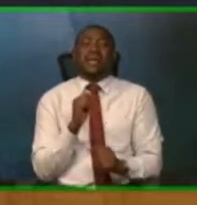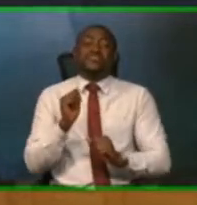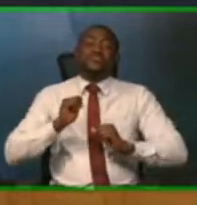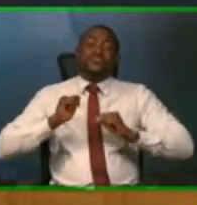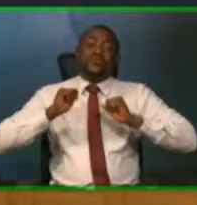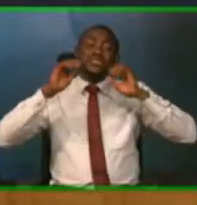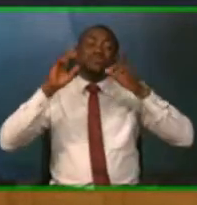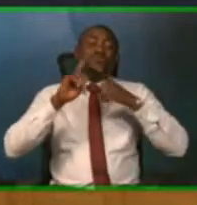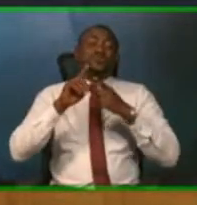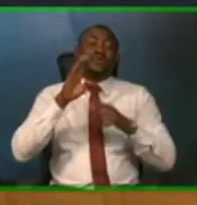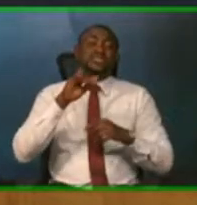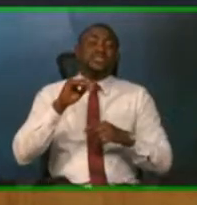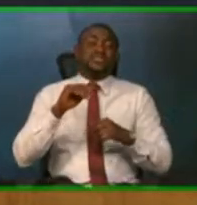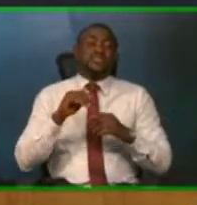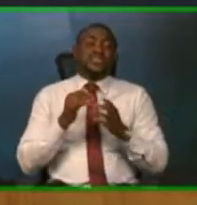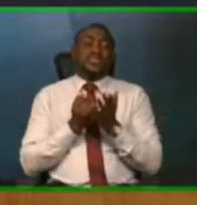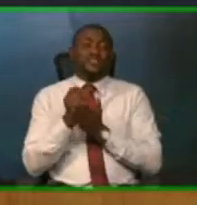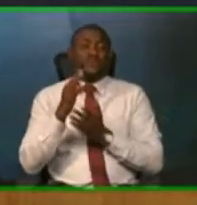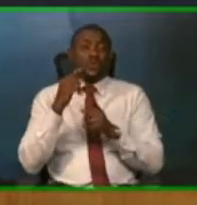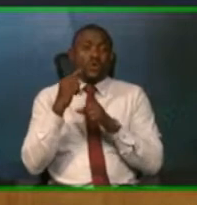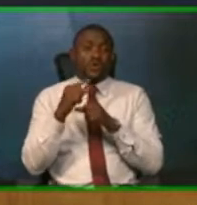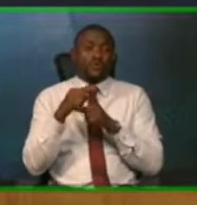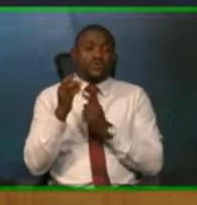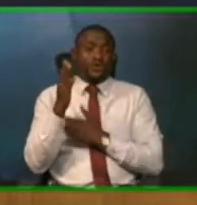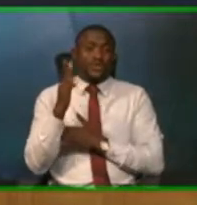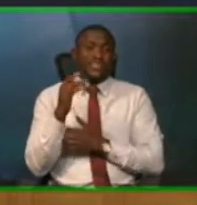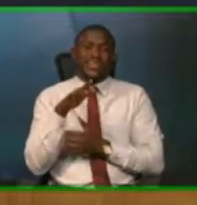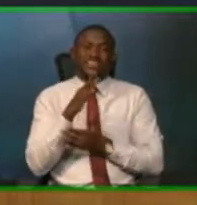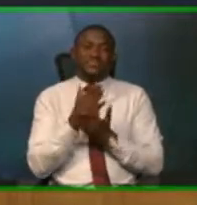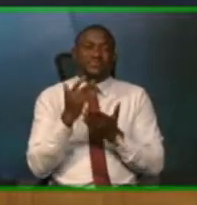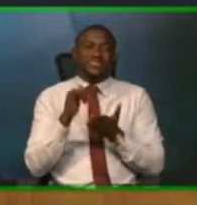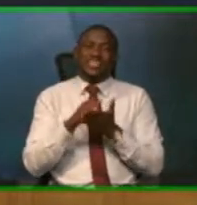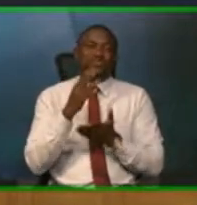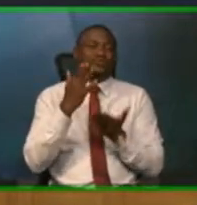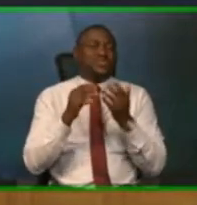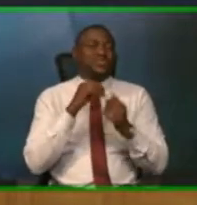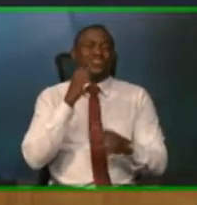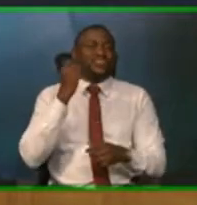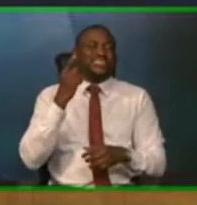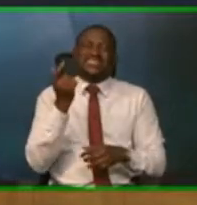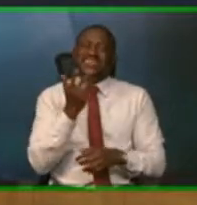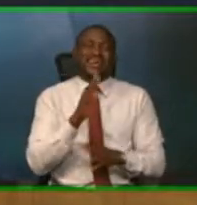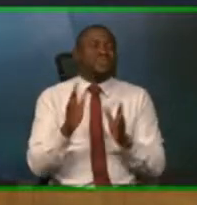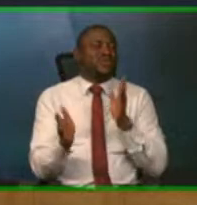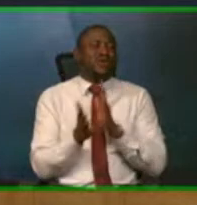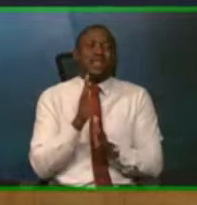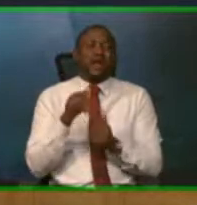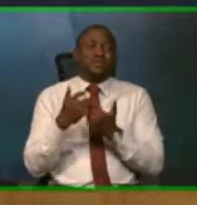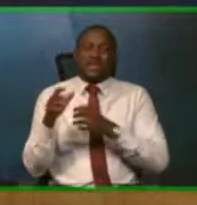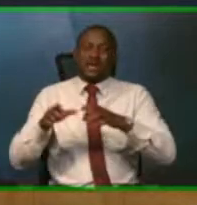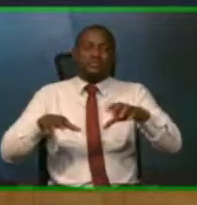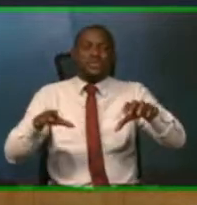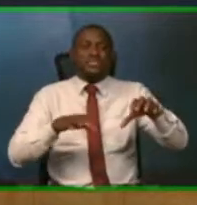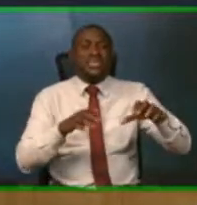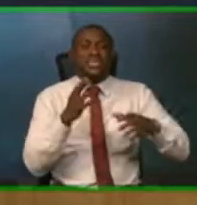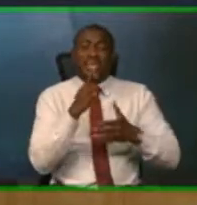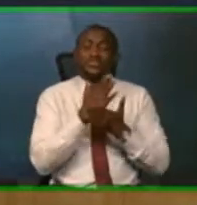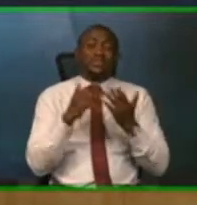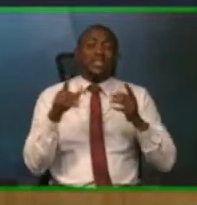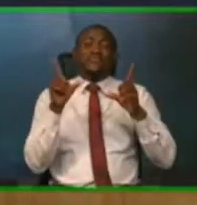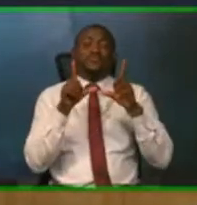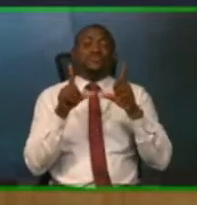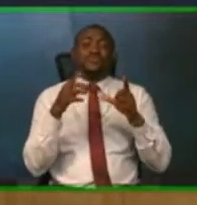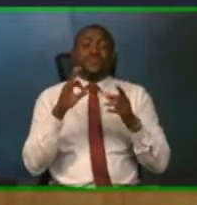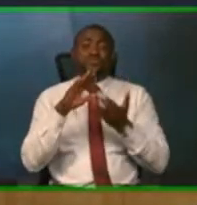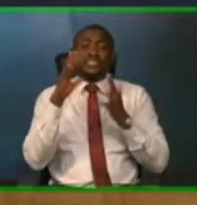submit to you by the integrity of God's word. There are certain realms you may never understand the dynamics of their operation. There are certain levels of